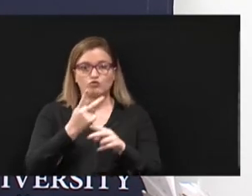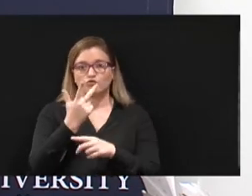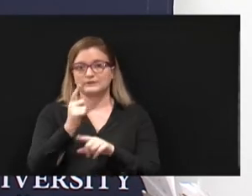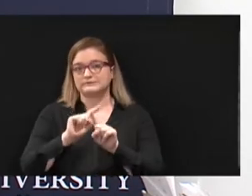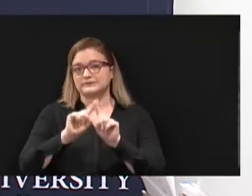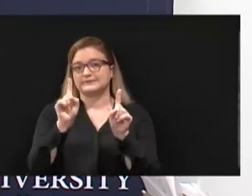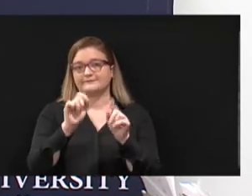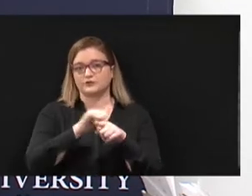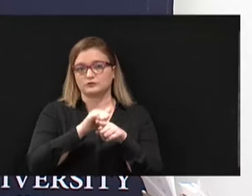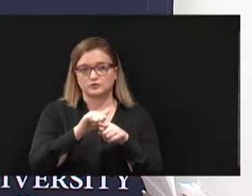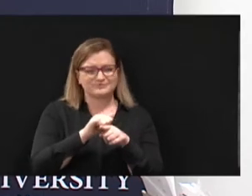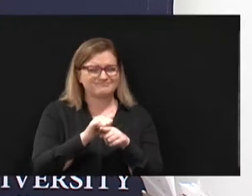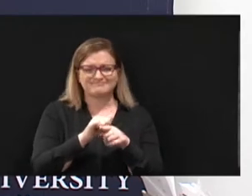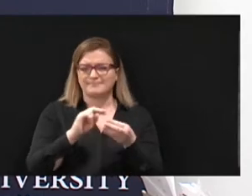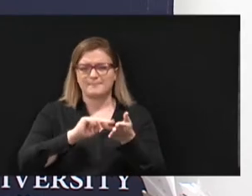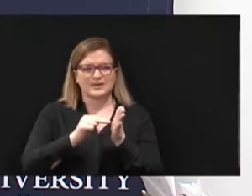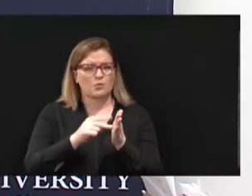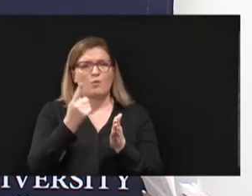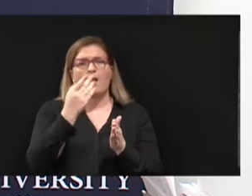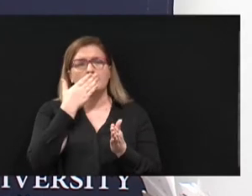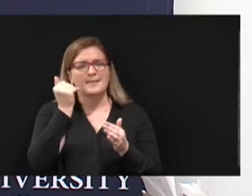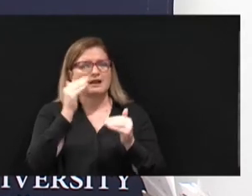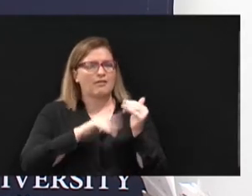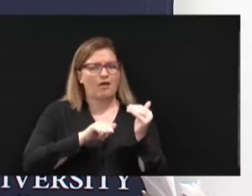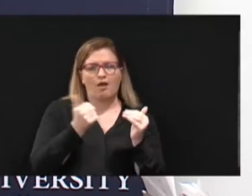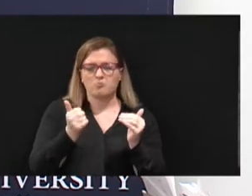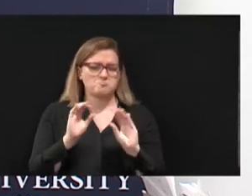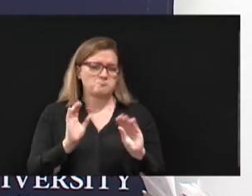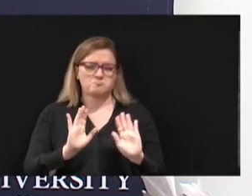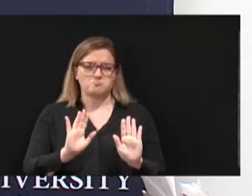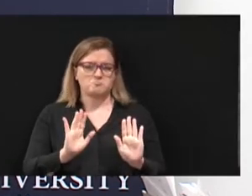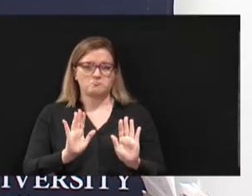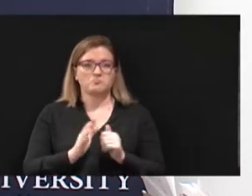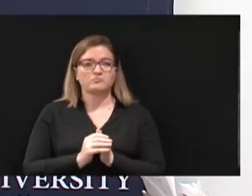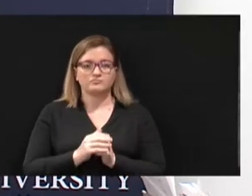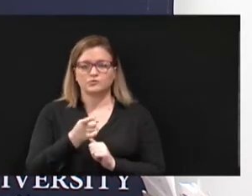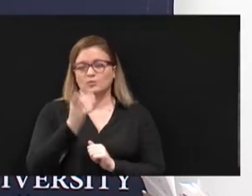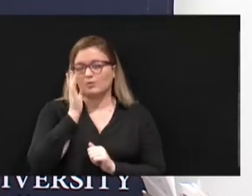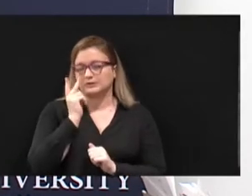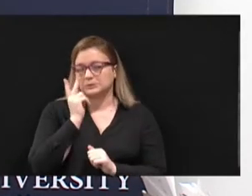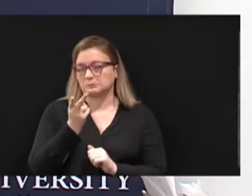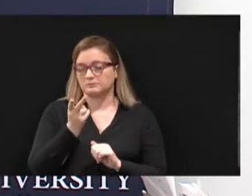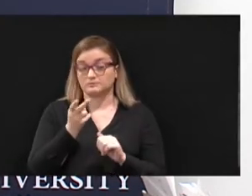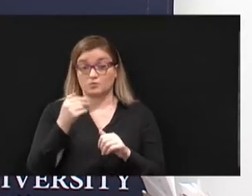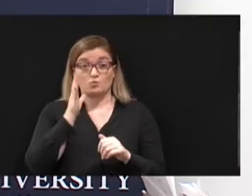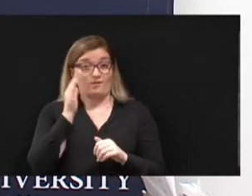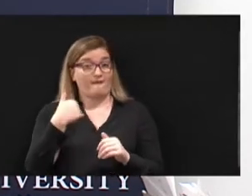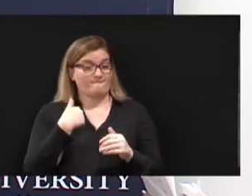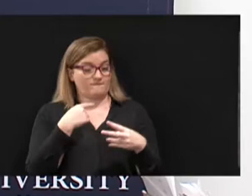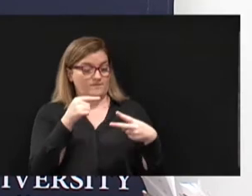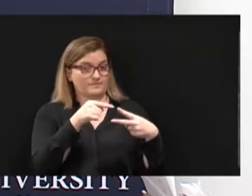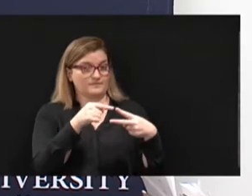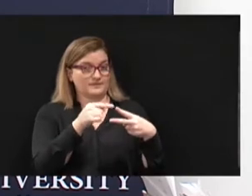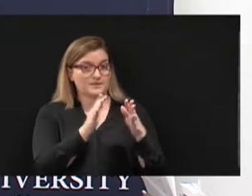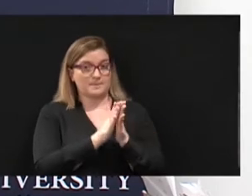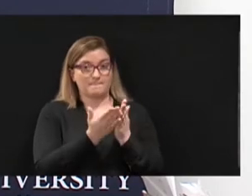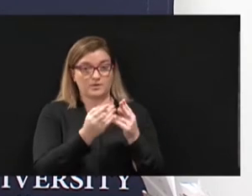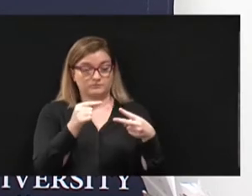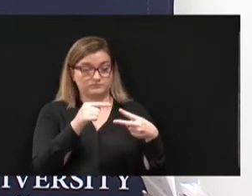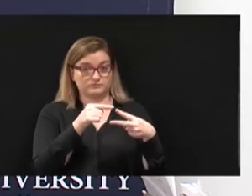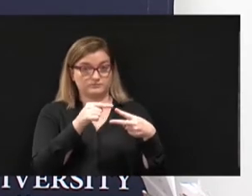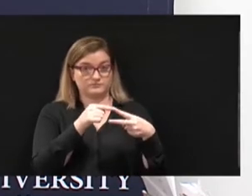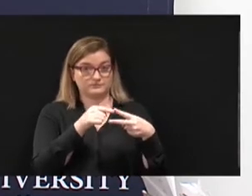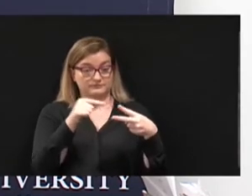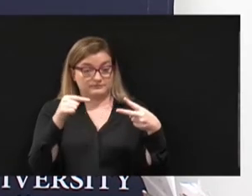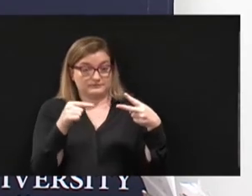one's better than the other. You gotta have to, you'll see. So you're gonna have this book, and then you're going to